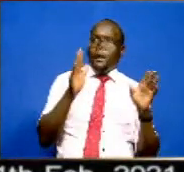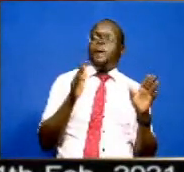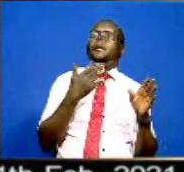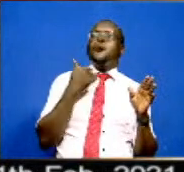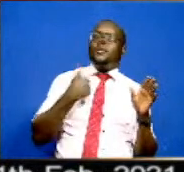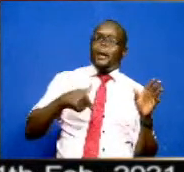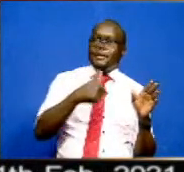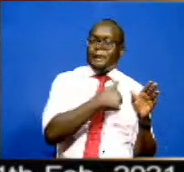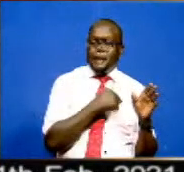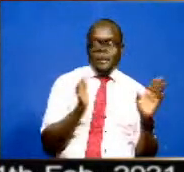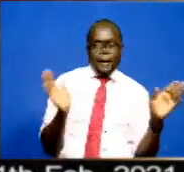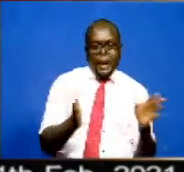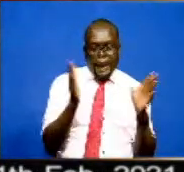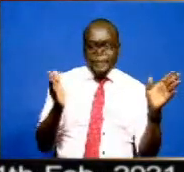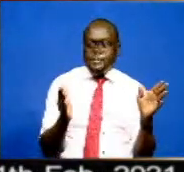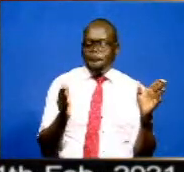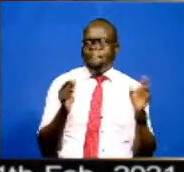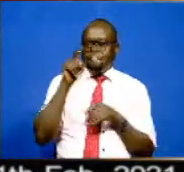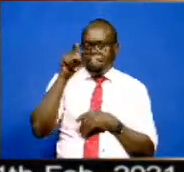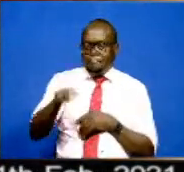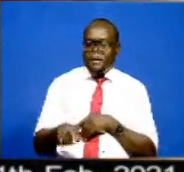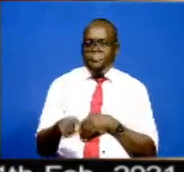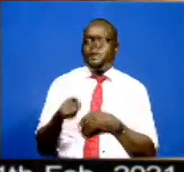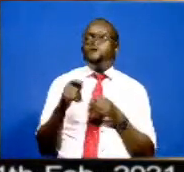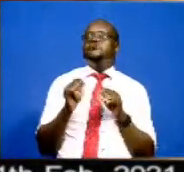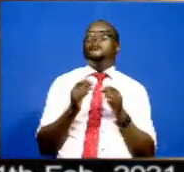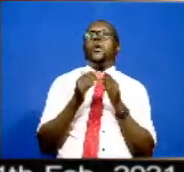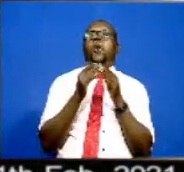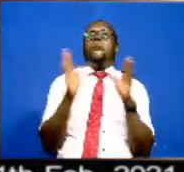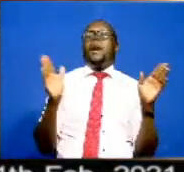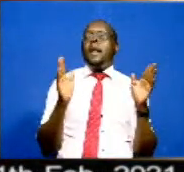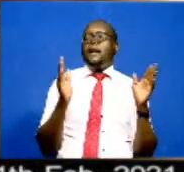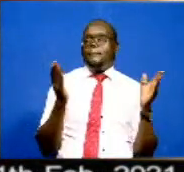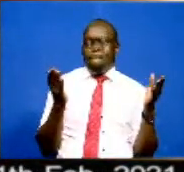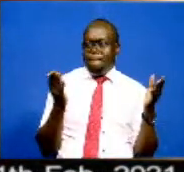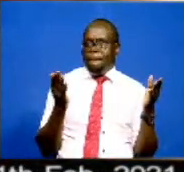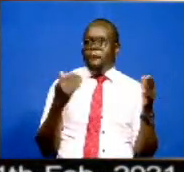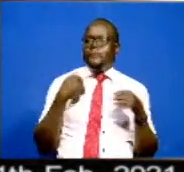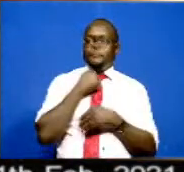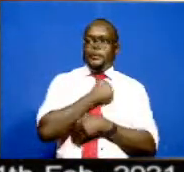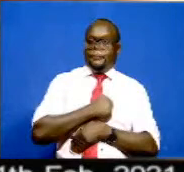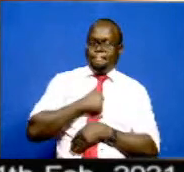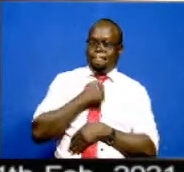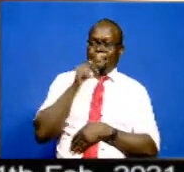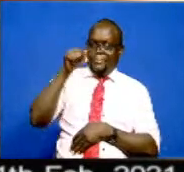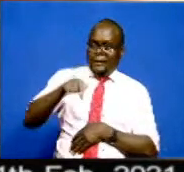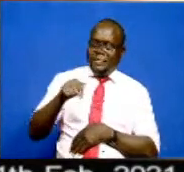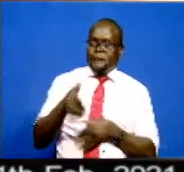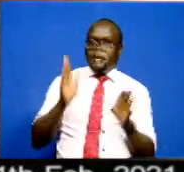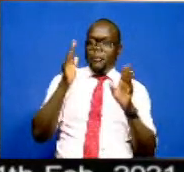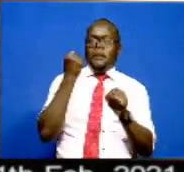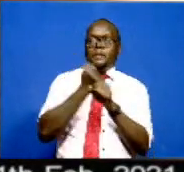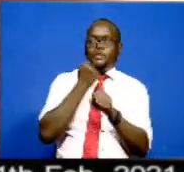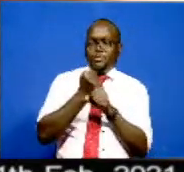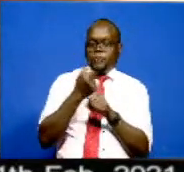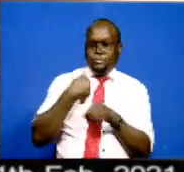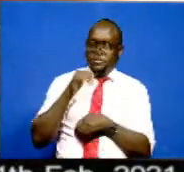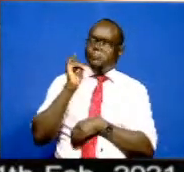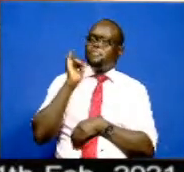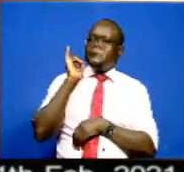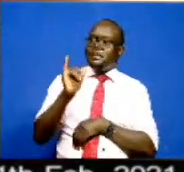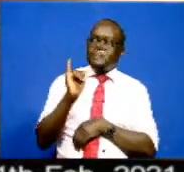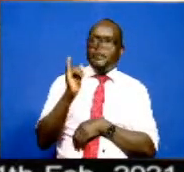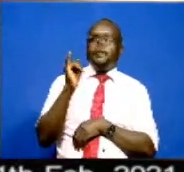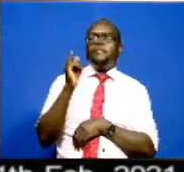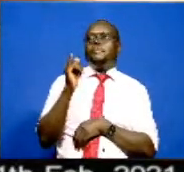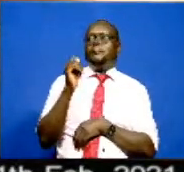us and urge us to be very sober, and I really regret that this is the way we go. I've been in Parliament now 3